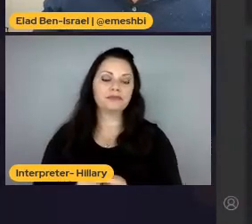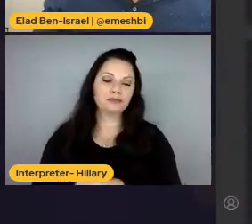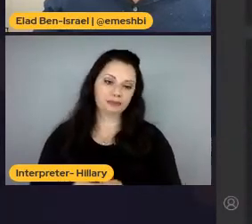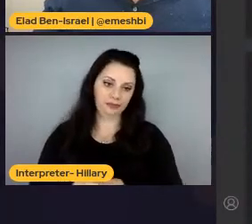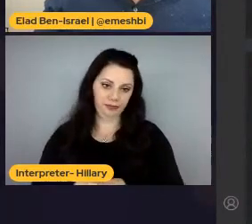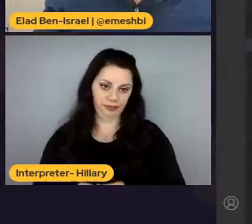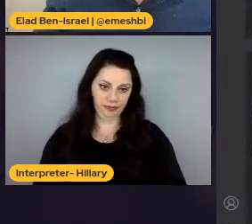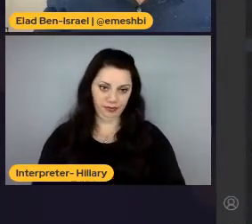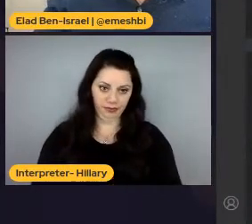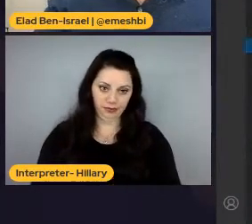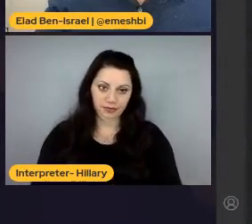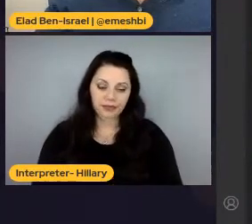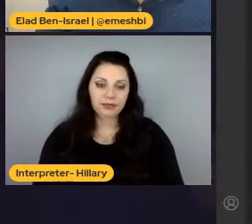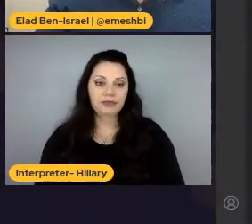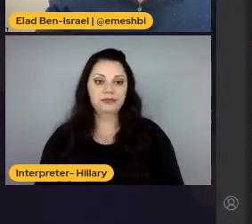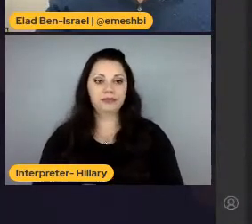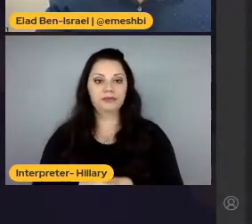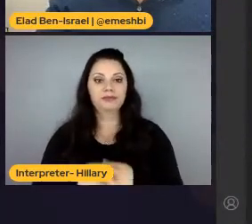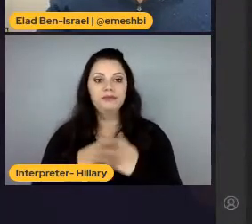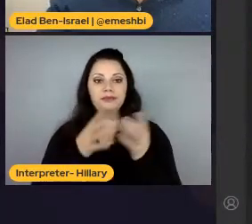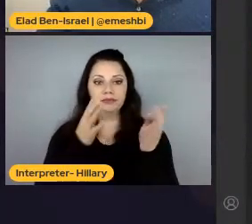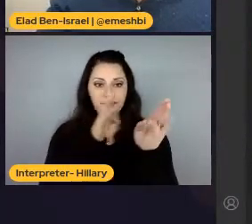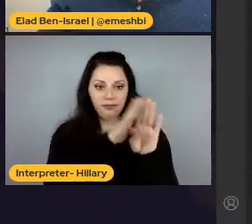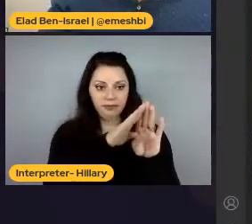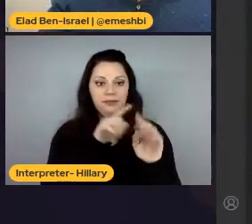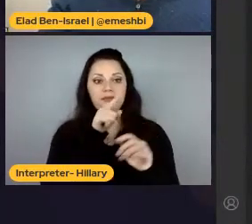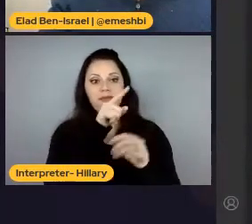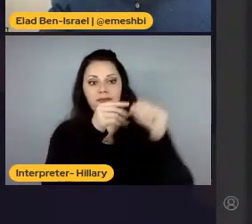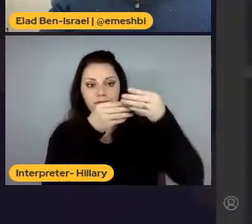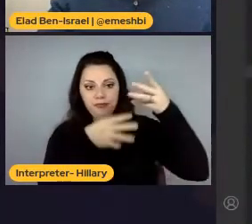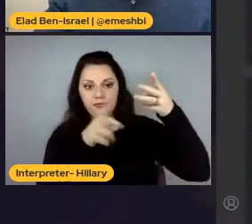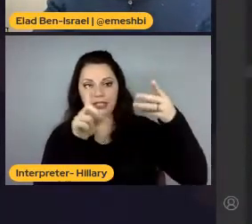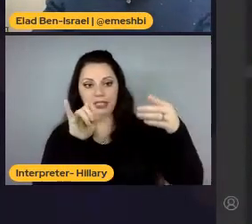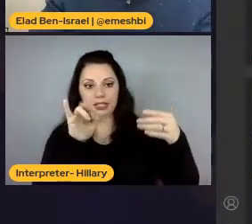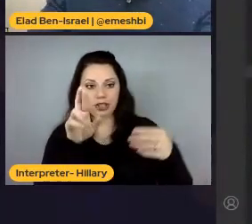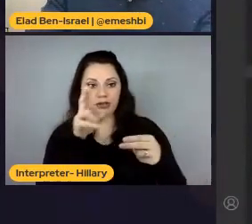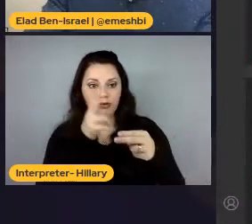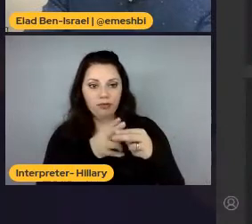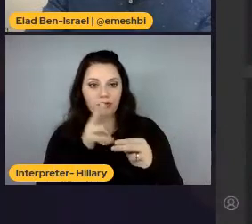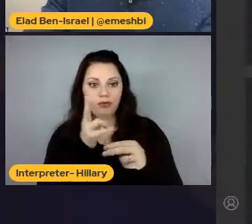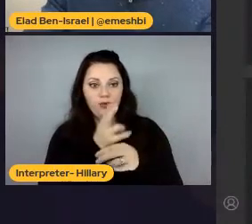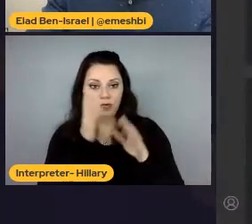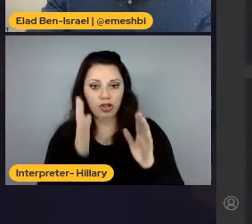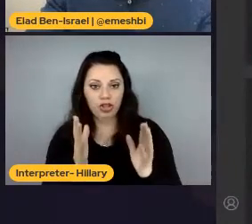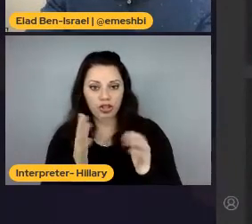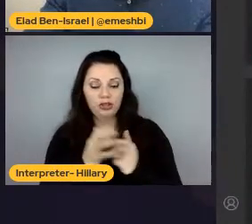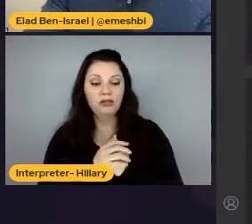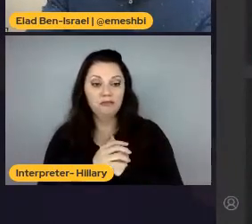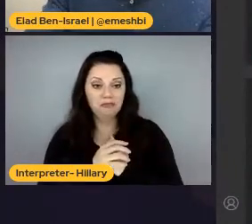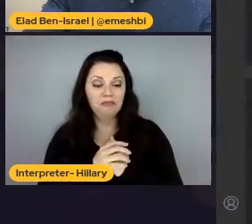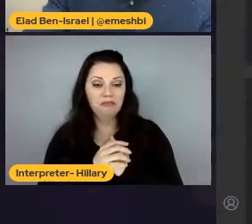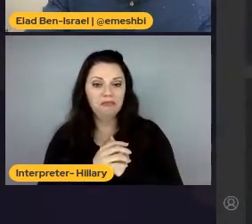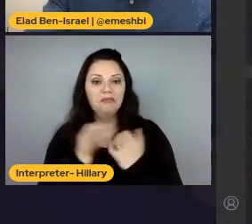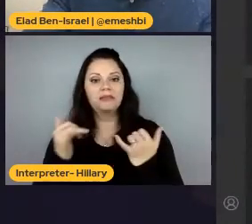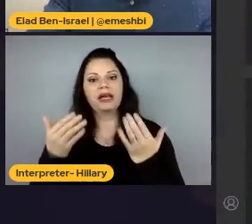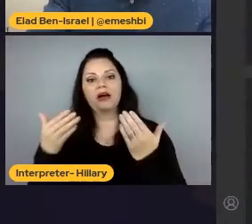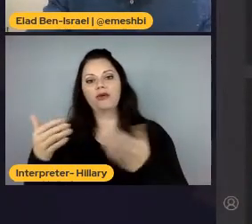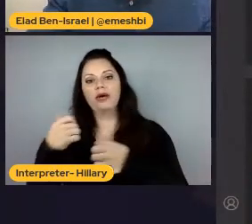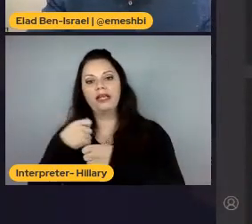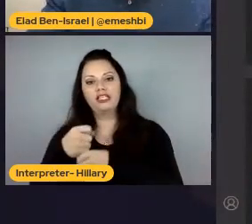let's close this one. And now I have a directory called user with a model file. OK, so now let's start generating